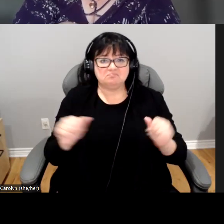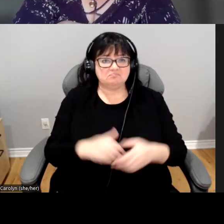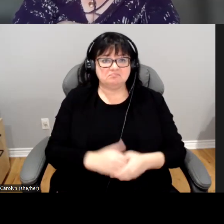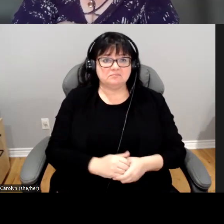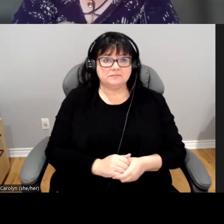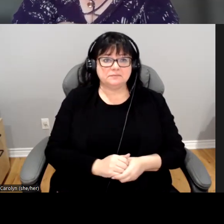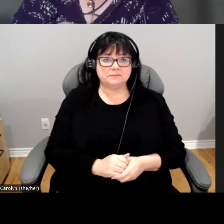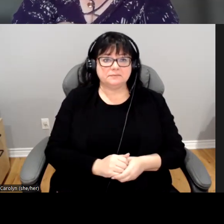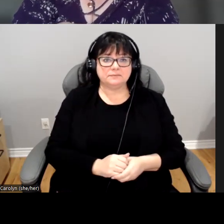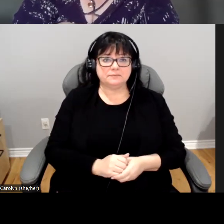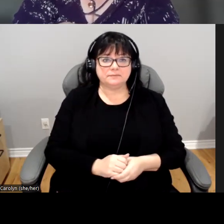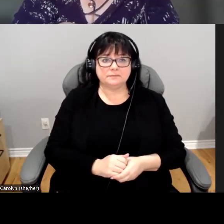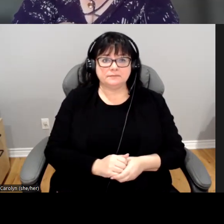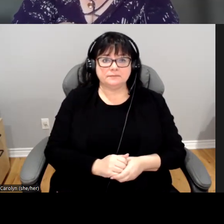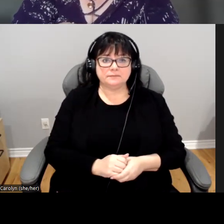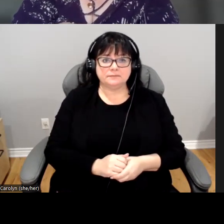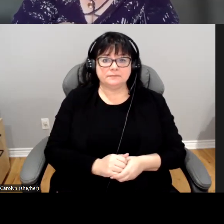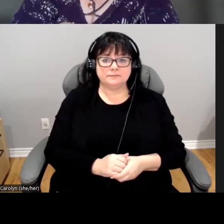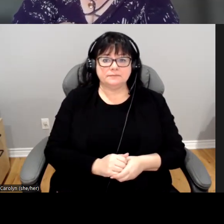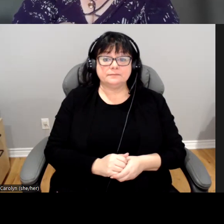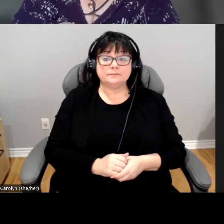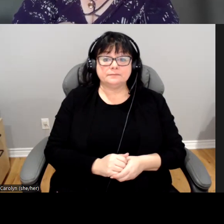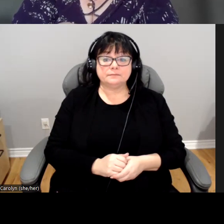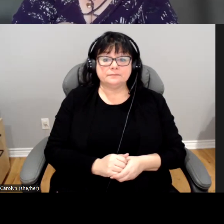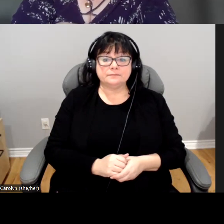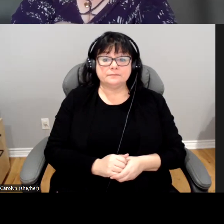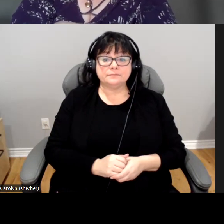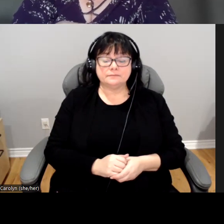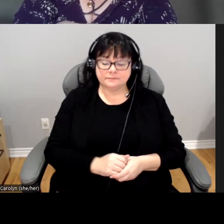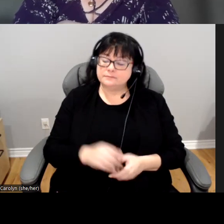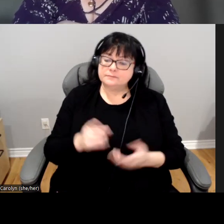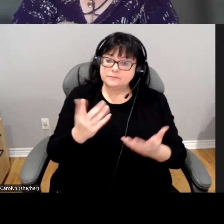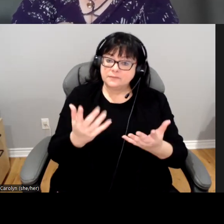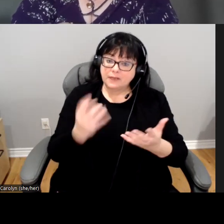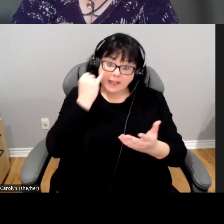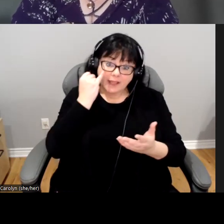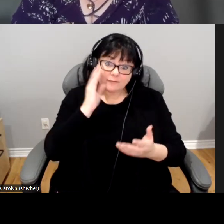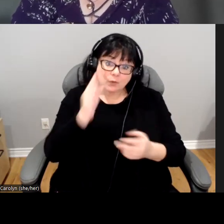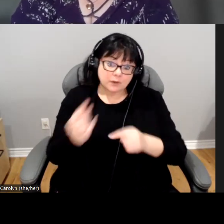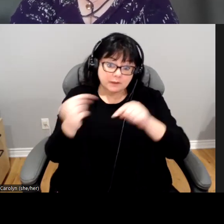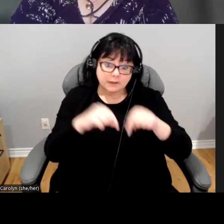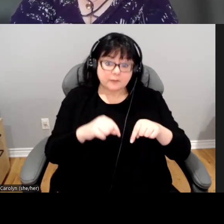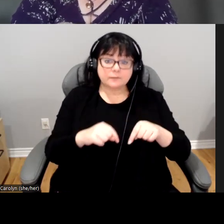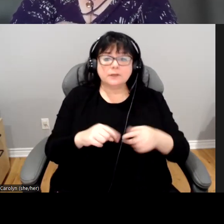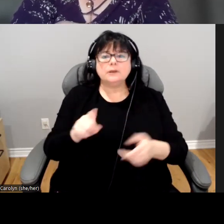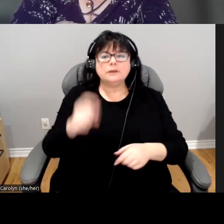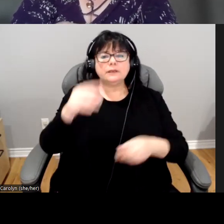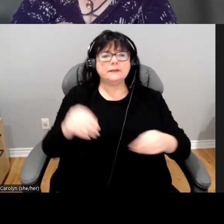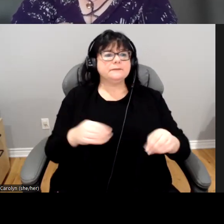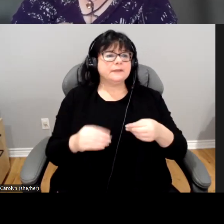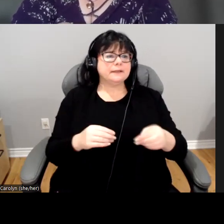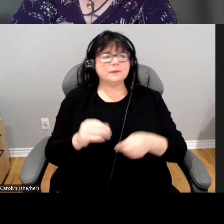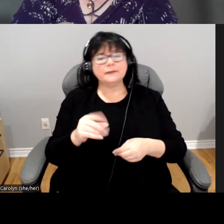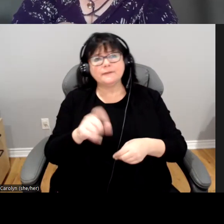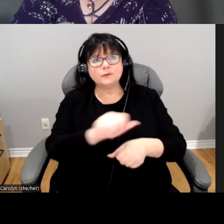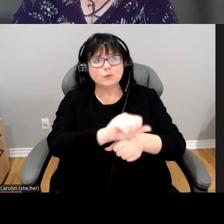services, you want to make sure that you have flexibility, that if they have to work some shifts, that they can come in and drop